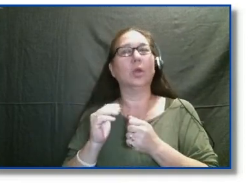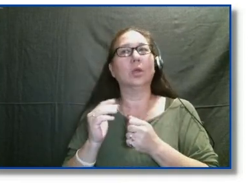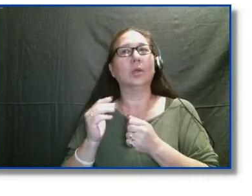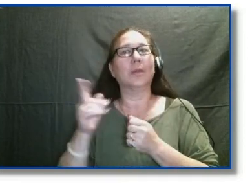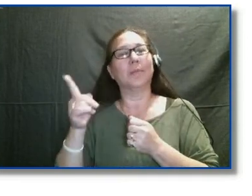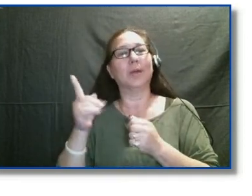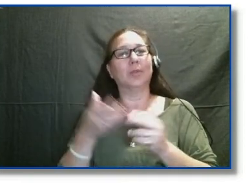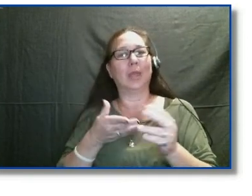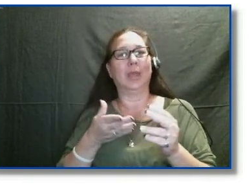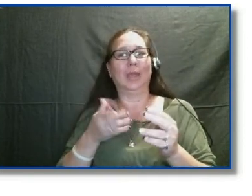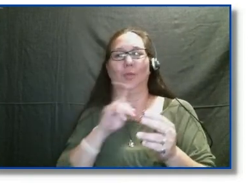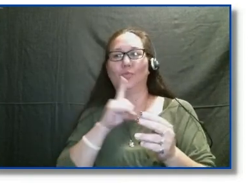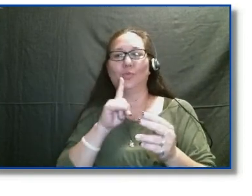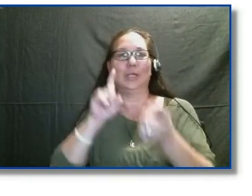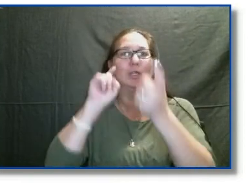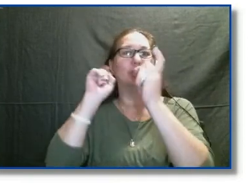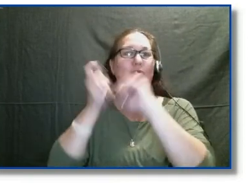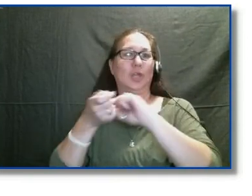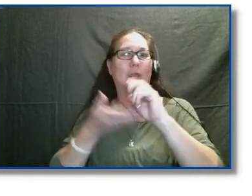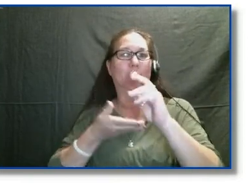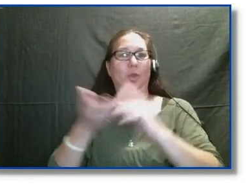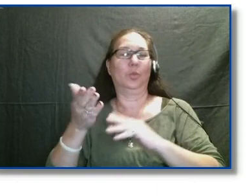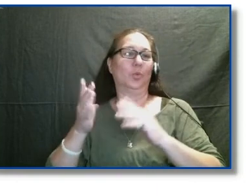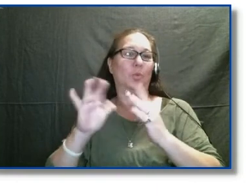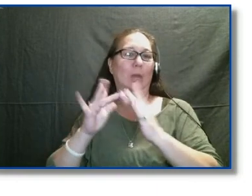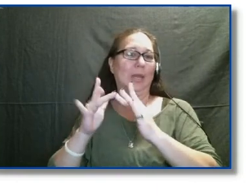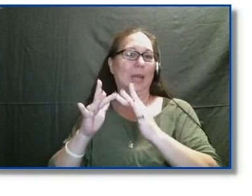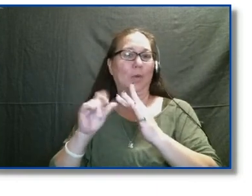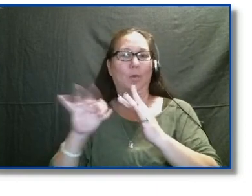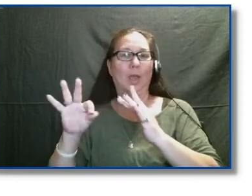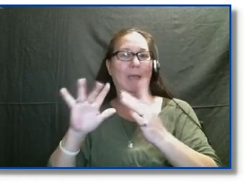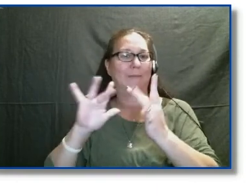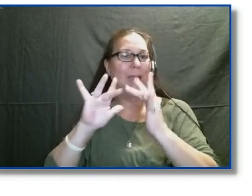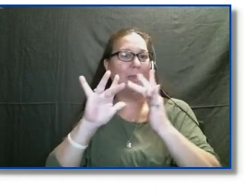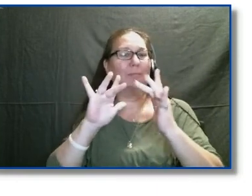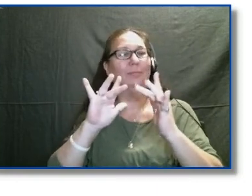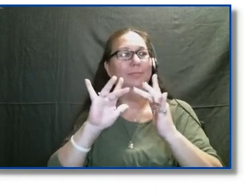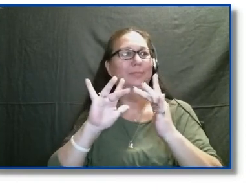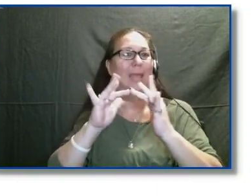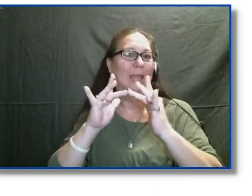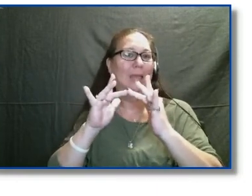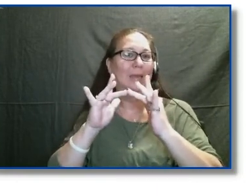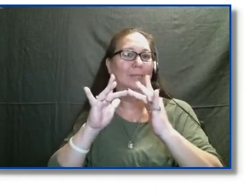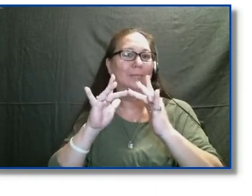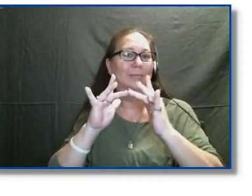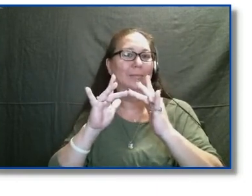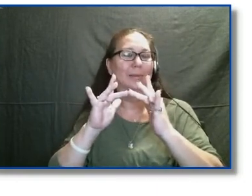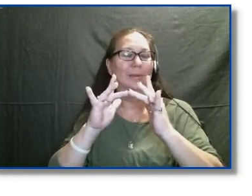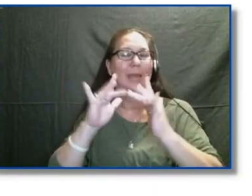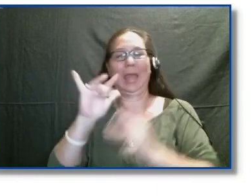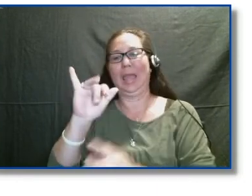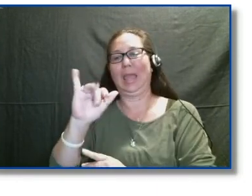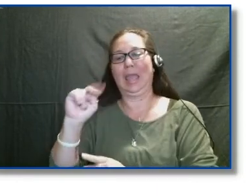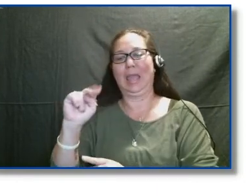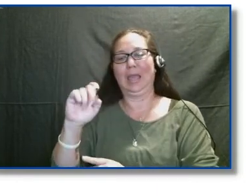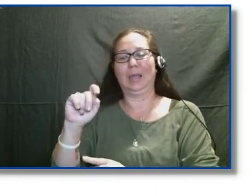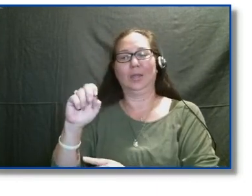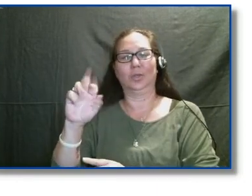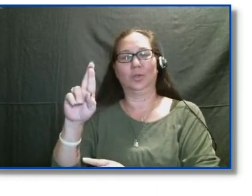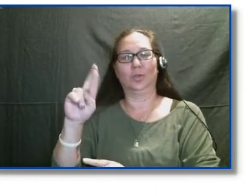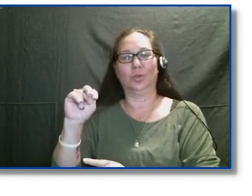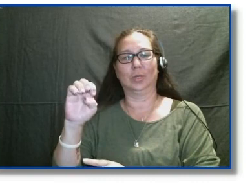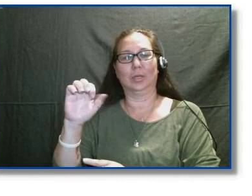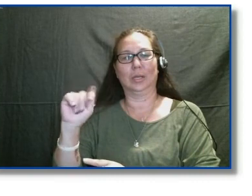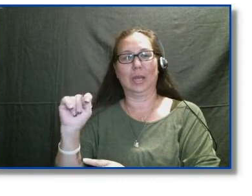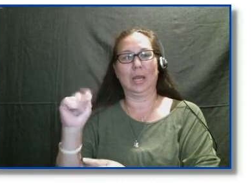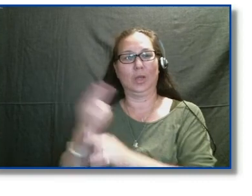network of various internet users. And I'm thinking about forms that could in the future also be